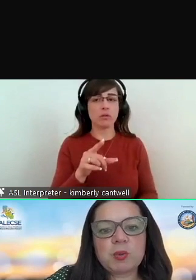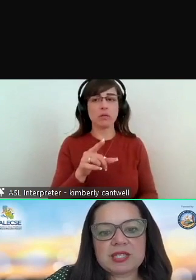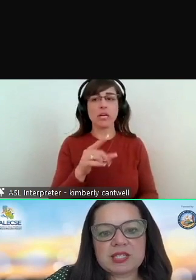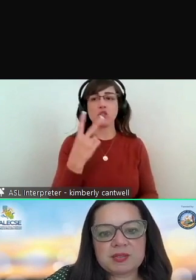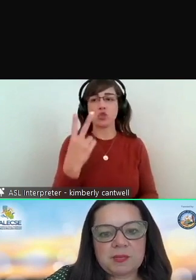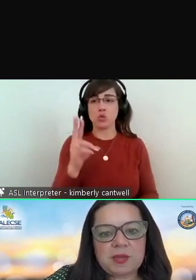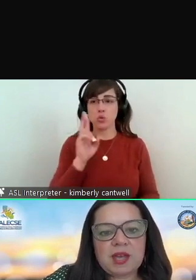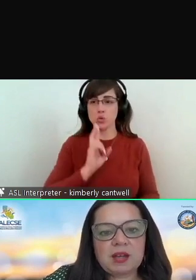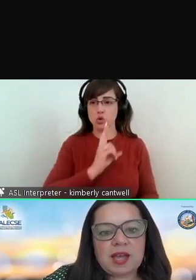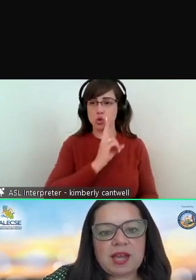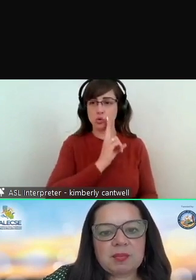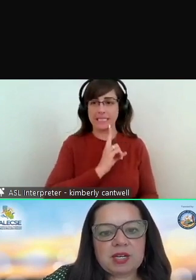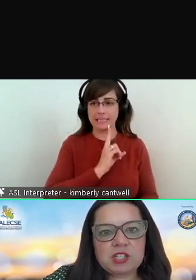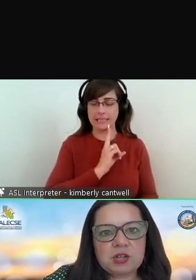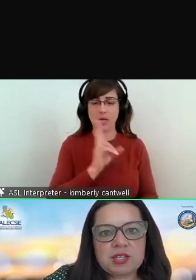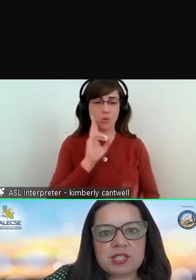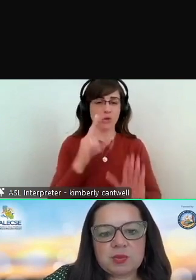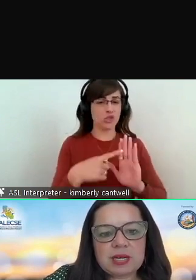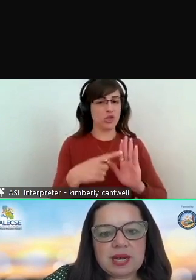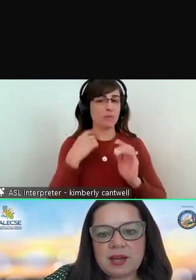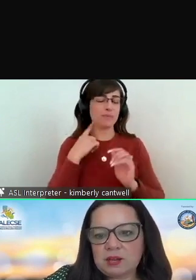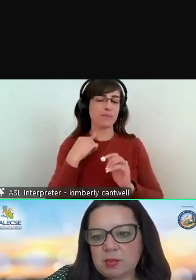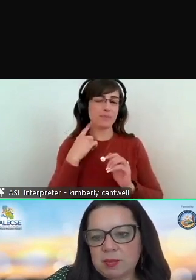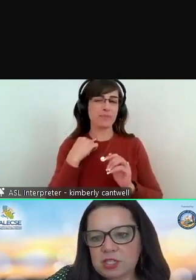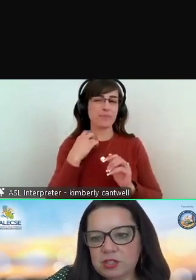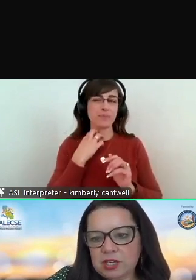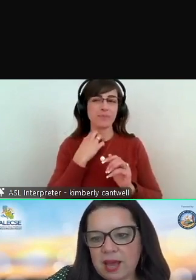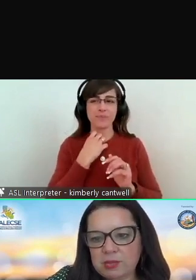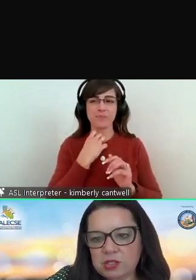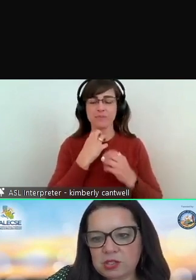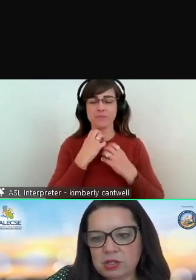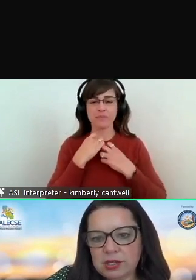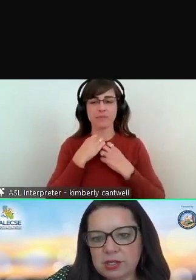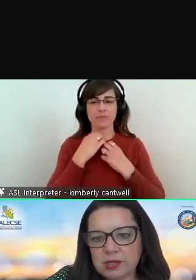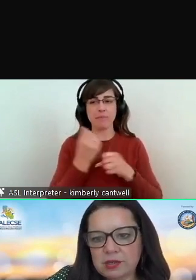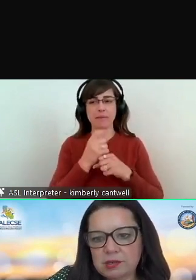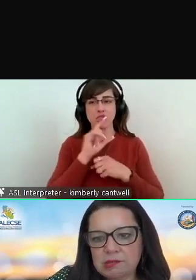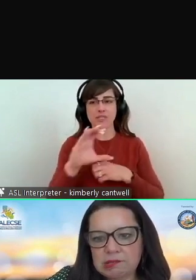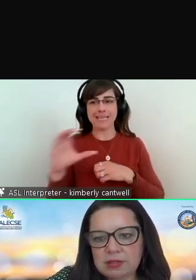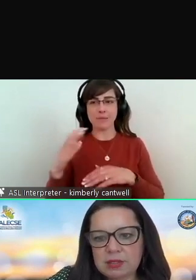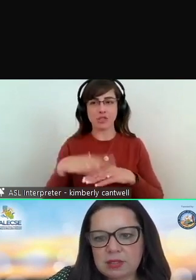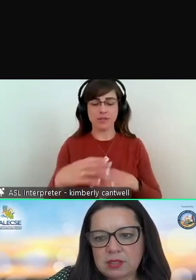2 twins. And I'm going to show this one now. Let me make sure the captions are on.